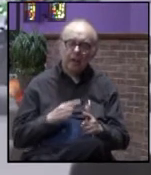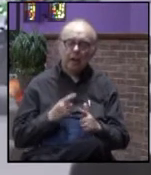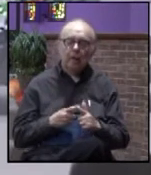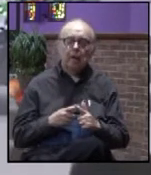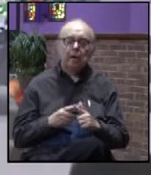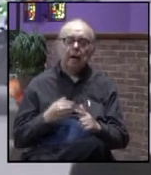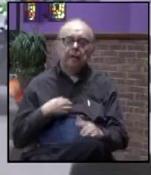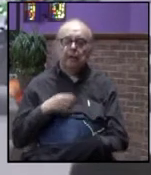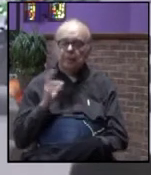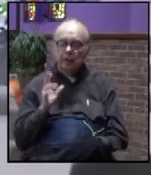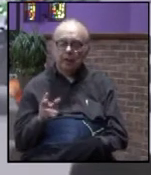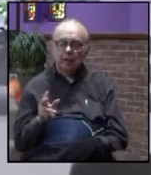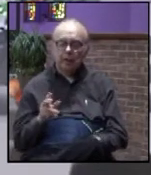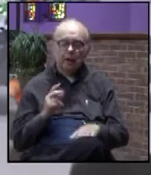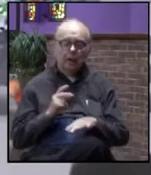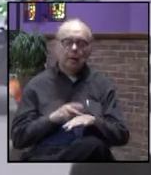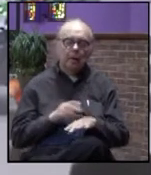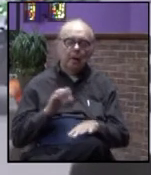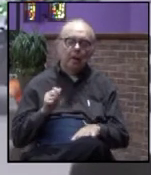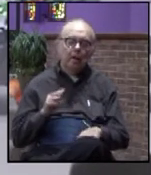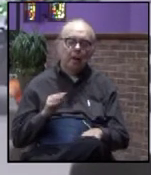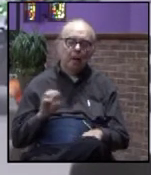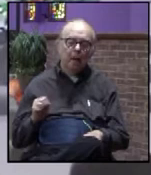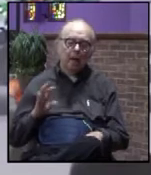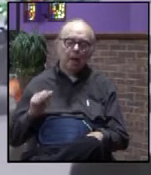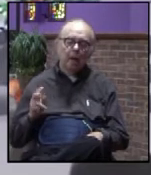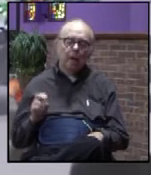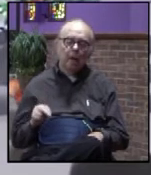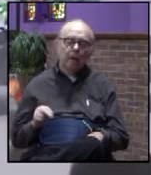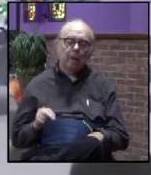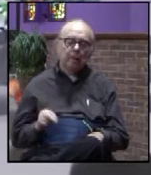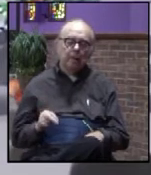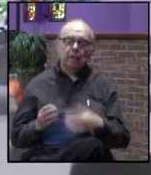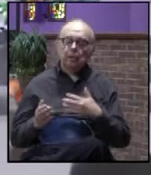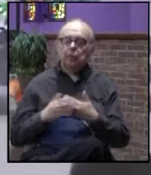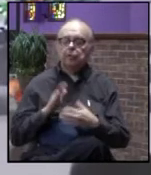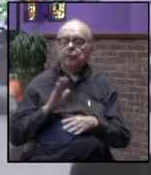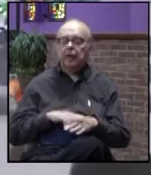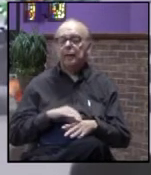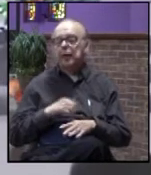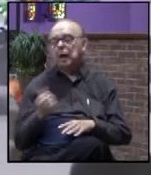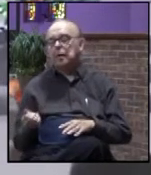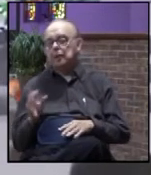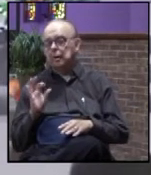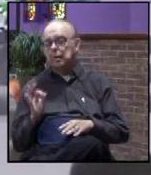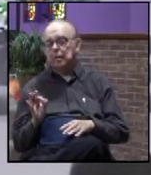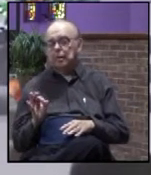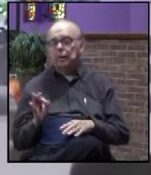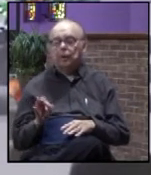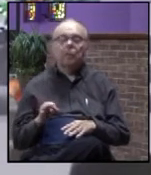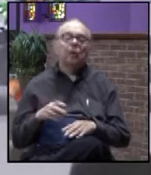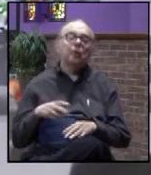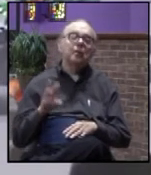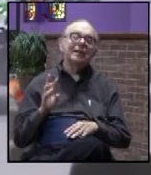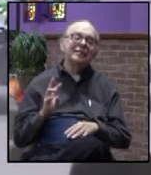three, Peter, James, and John, that were closer than the other 9 or the other